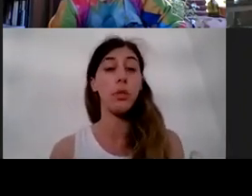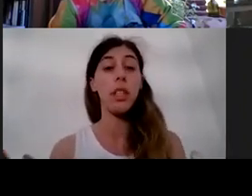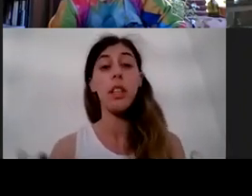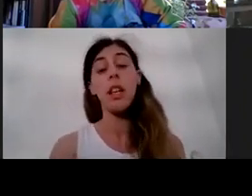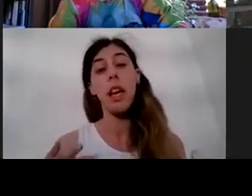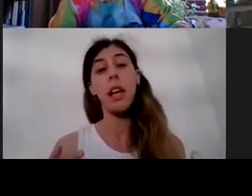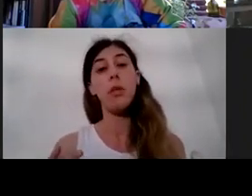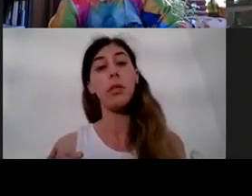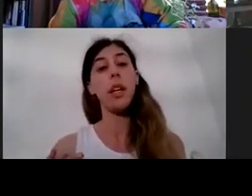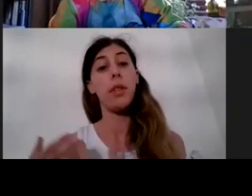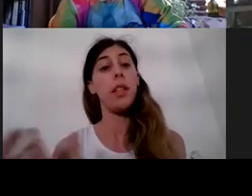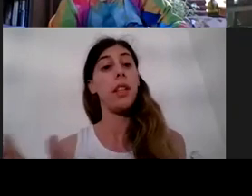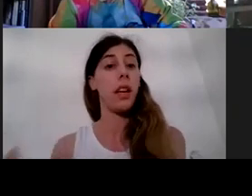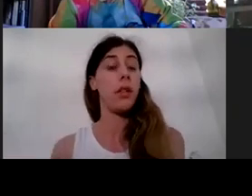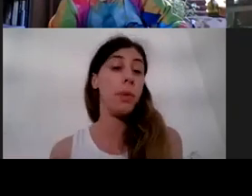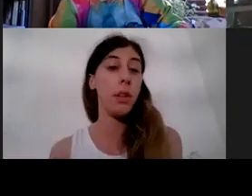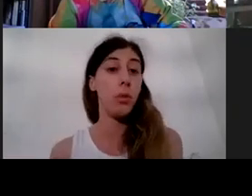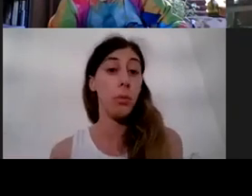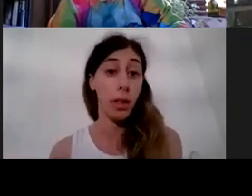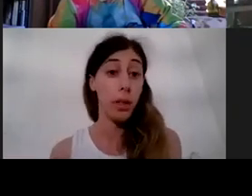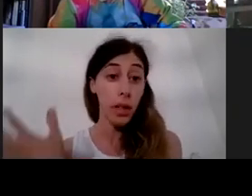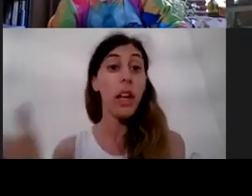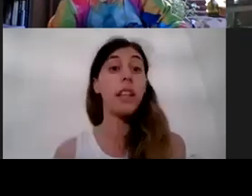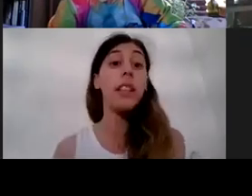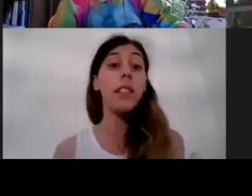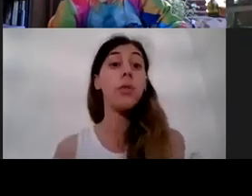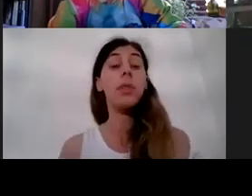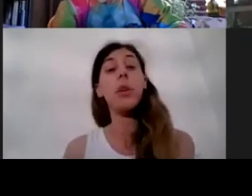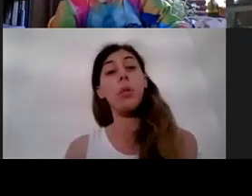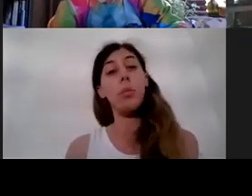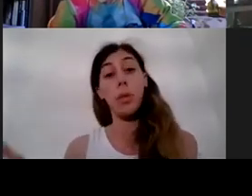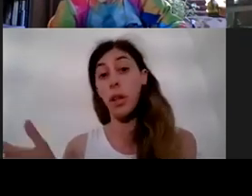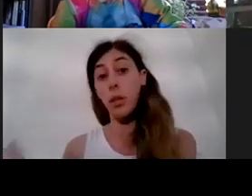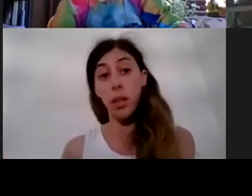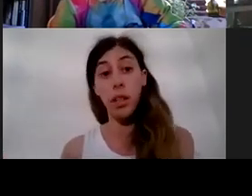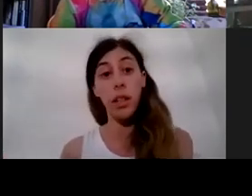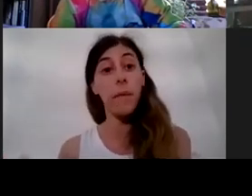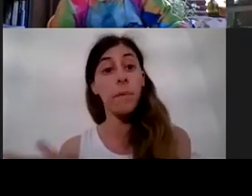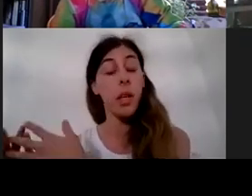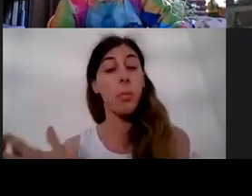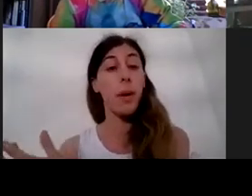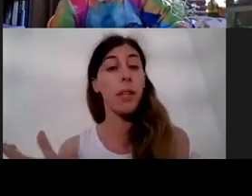There is a GP as well we work with,